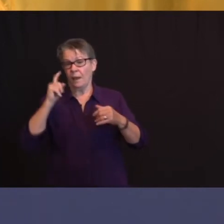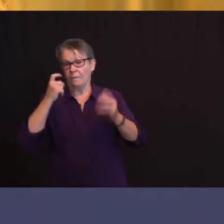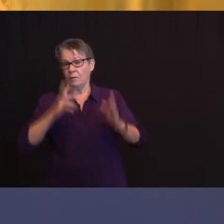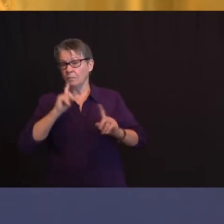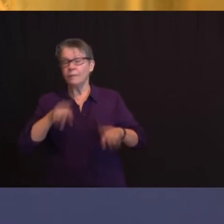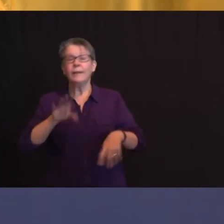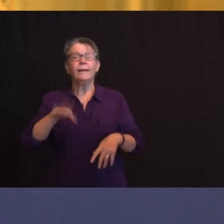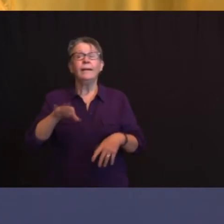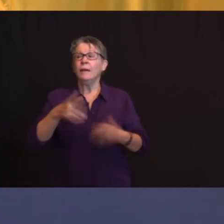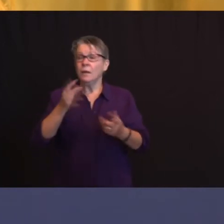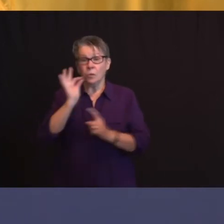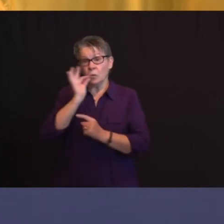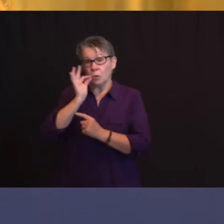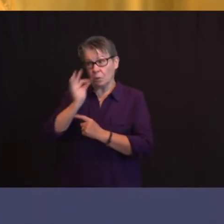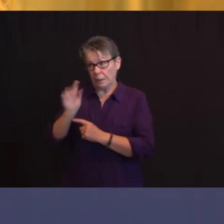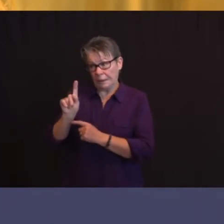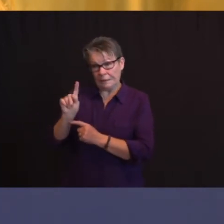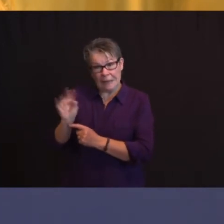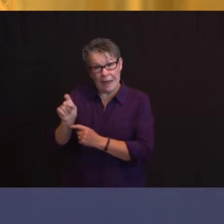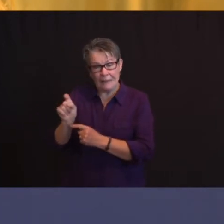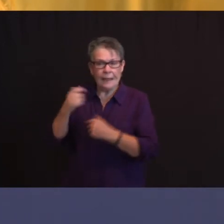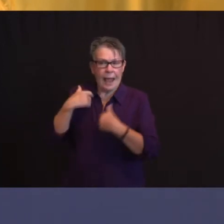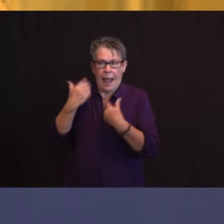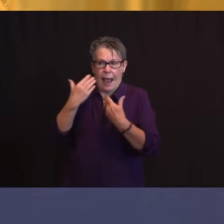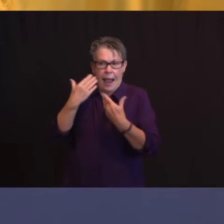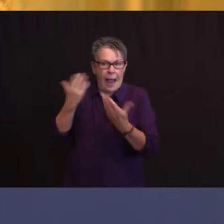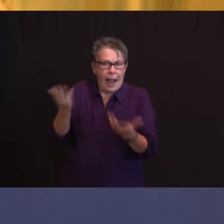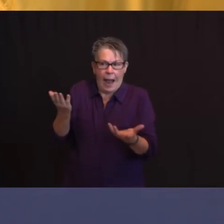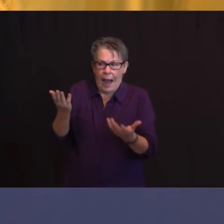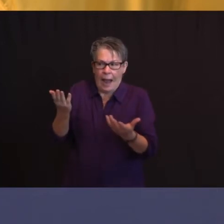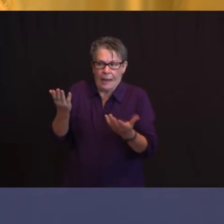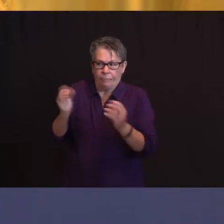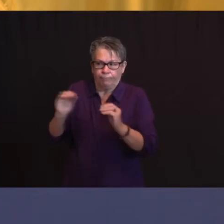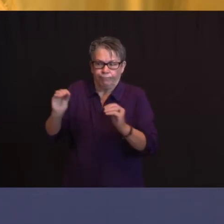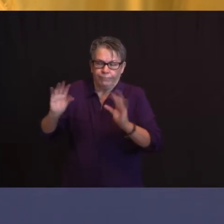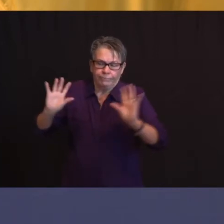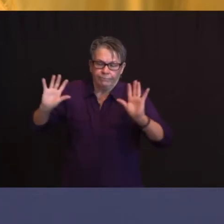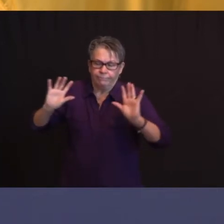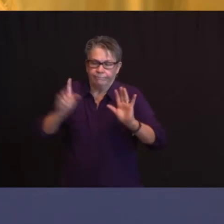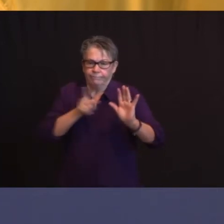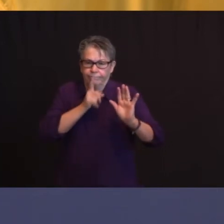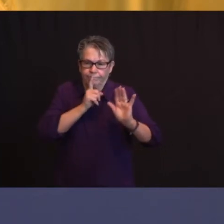the HPAE and Virtua situation,